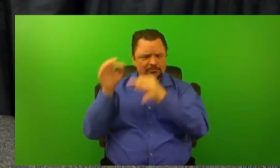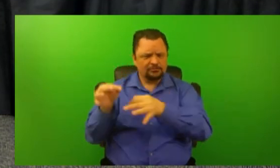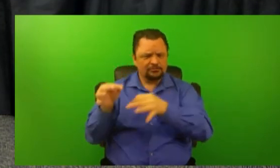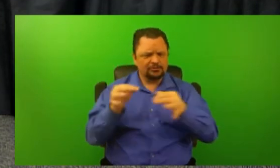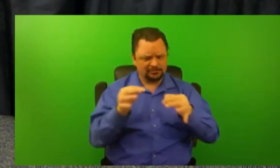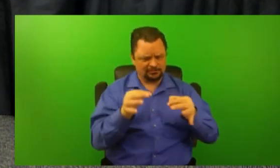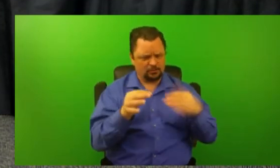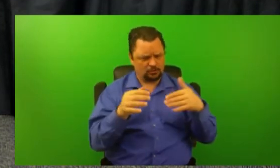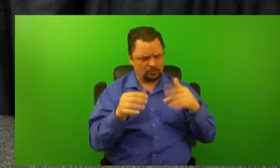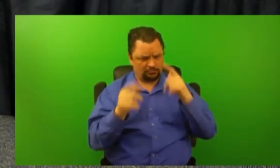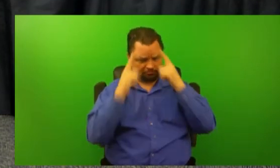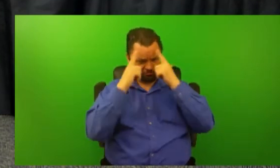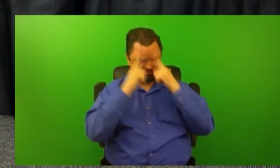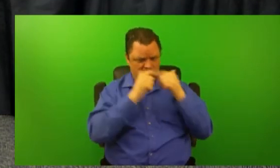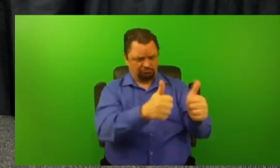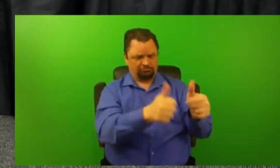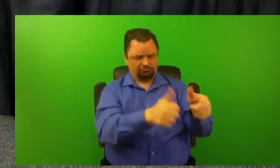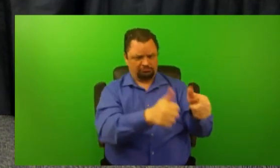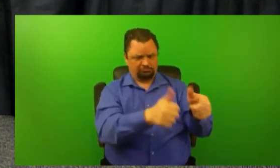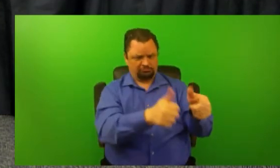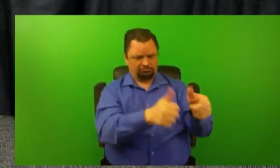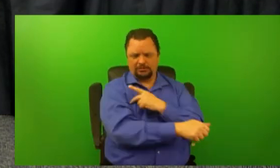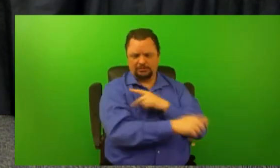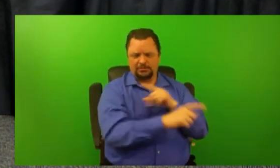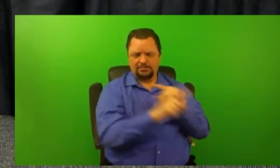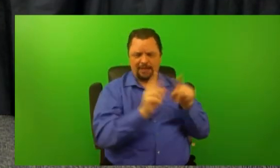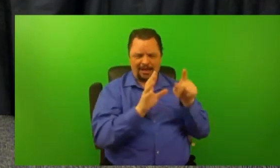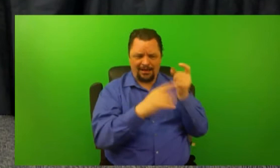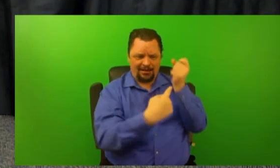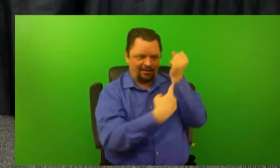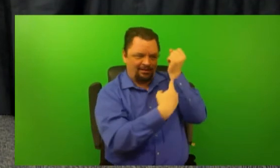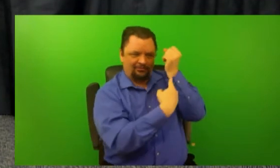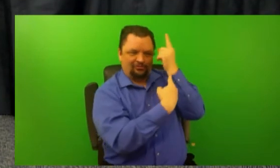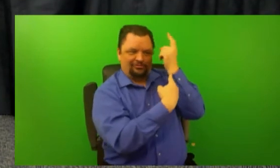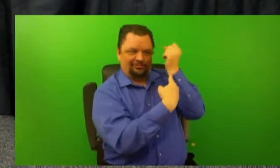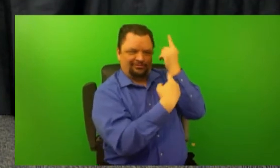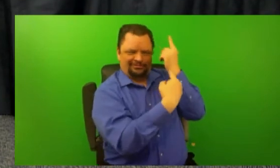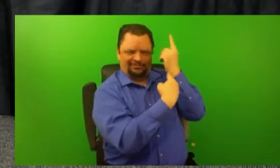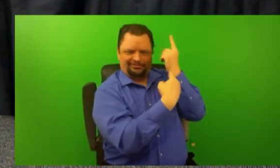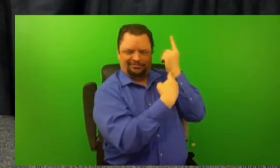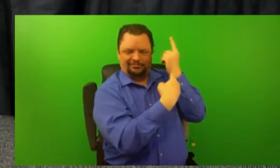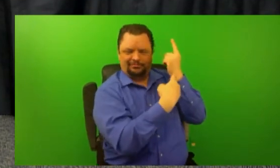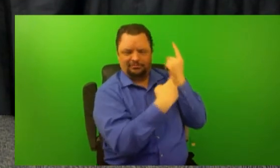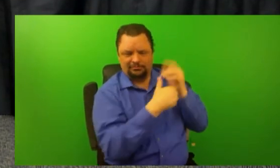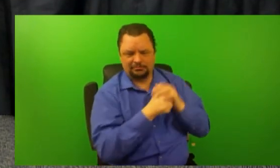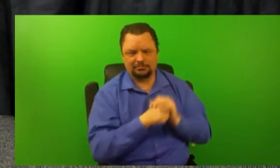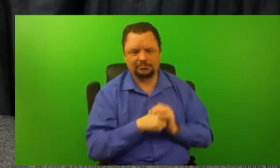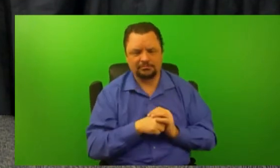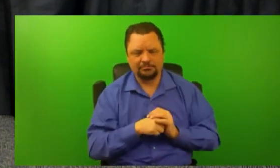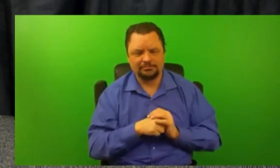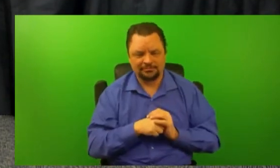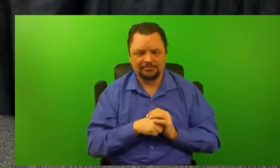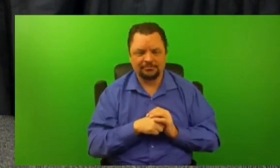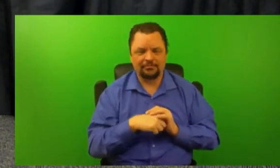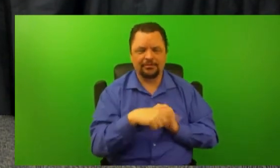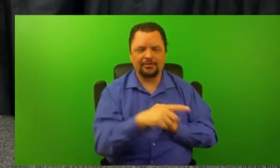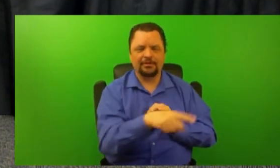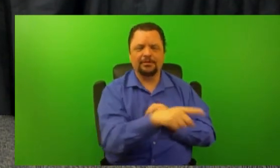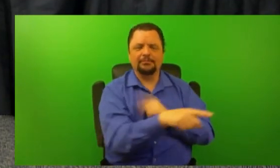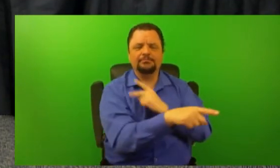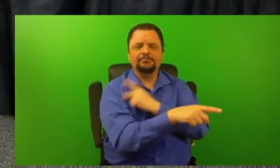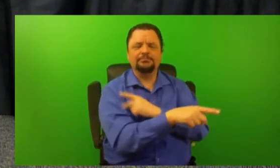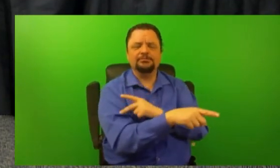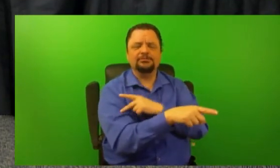trust your physician enough, you should take your physician's opinion into consideration. If you don't trust